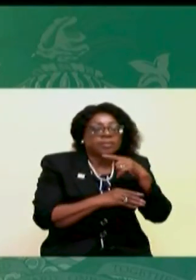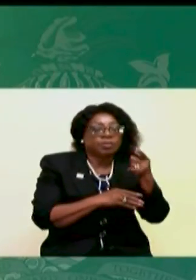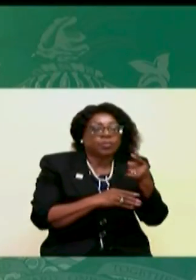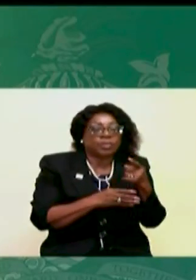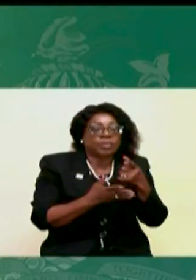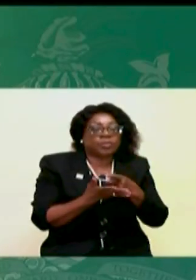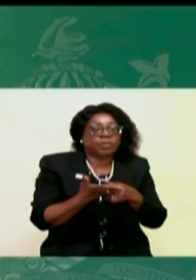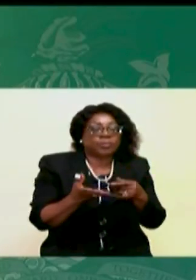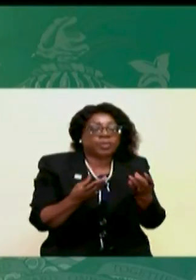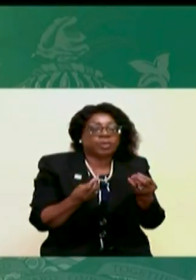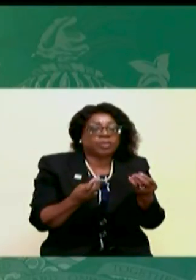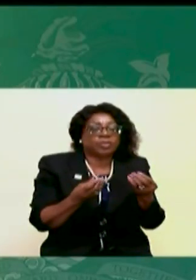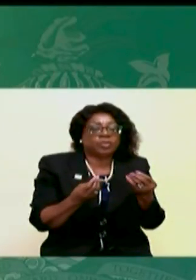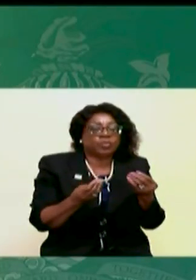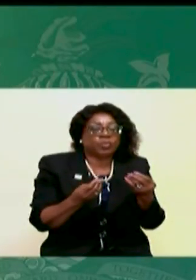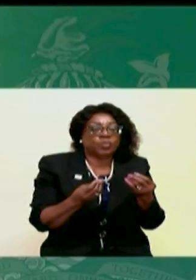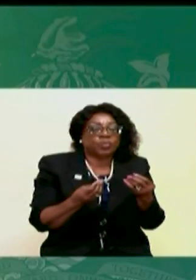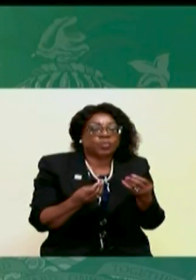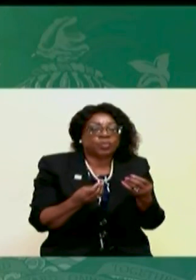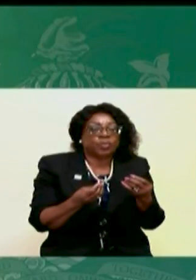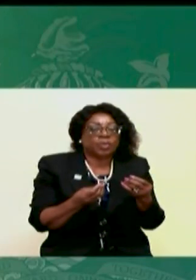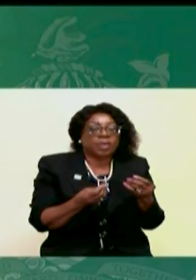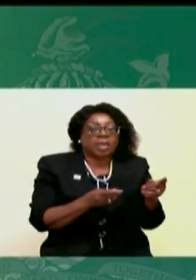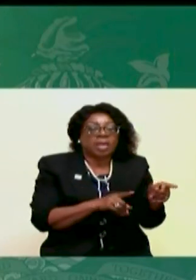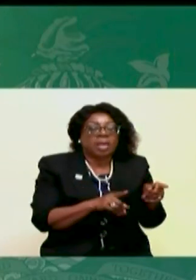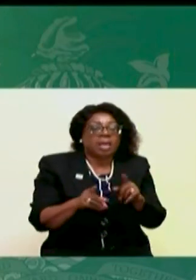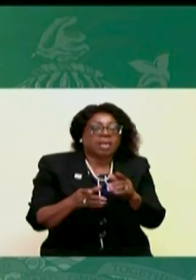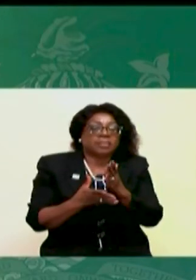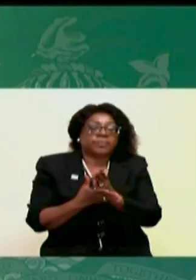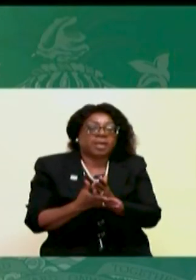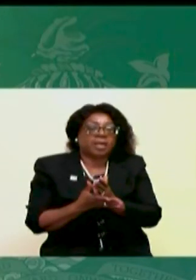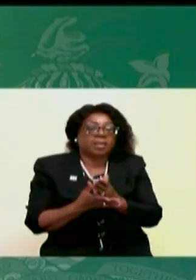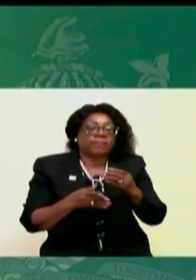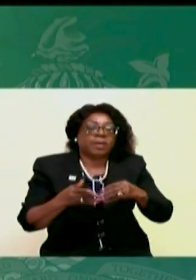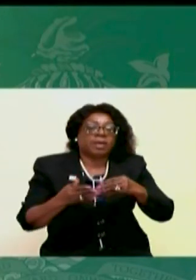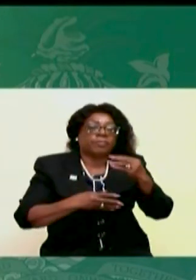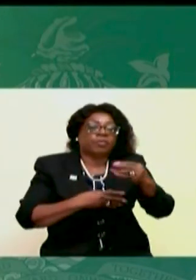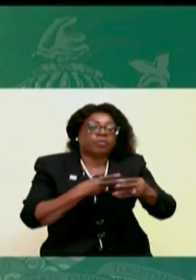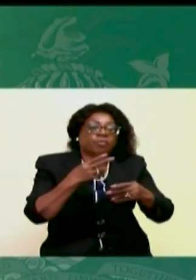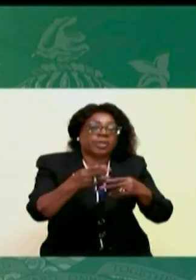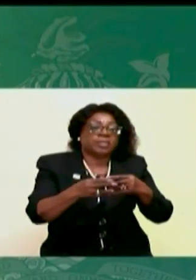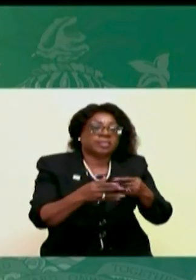ought to do as part of our ingenuity is consider the tin tub.